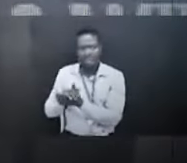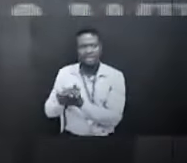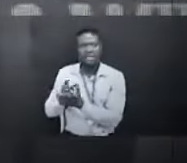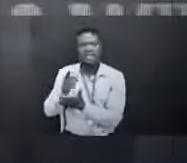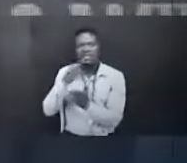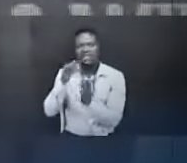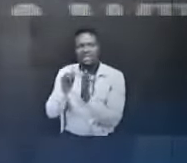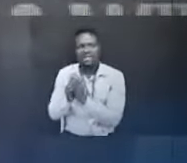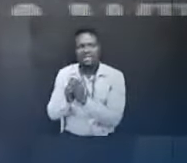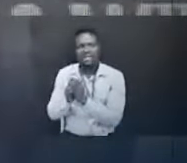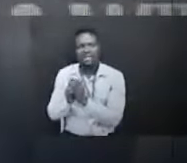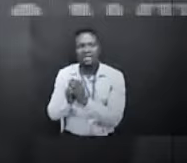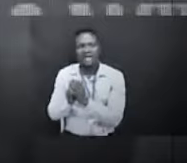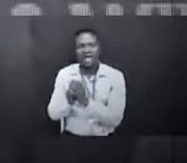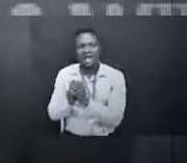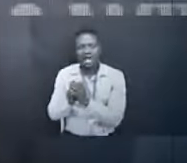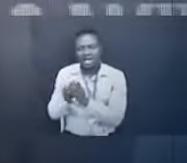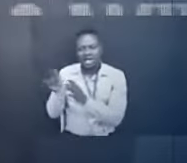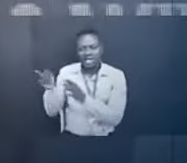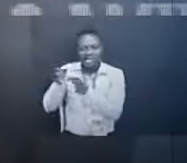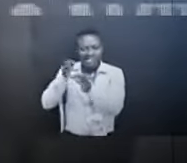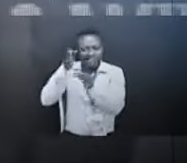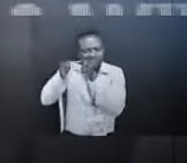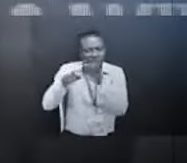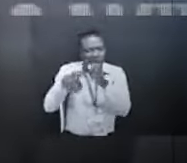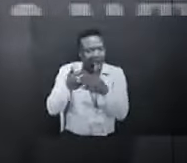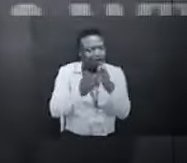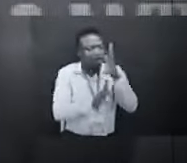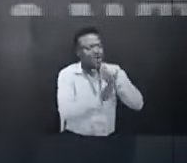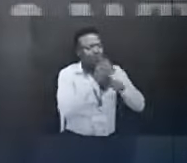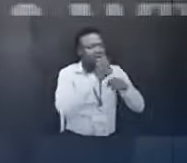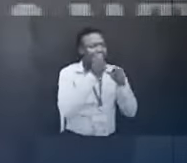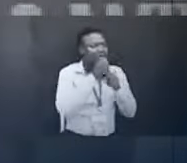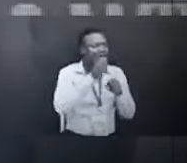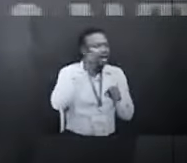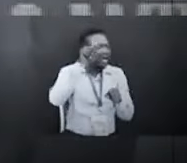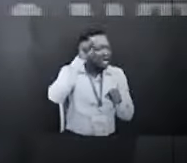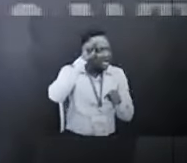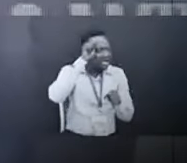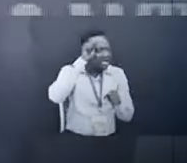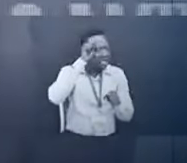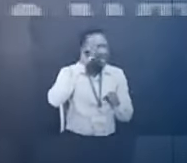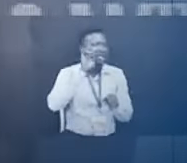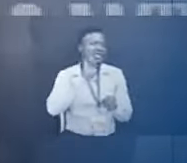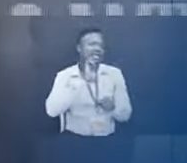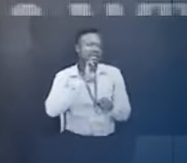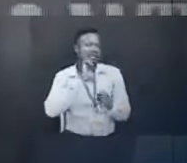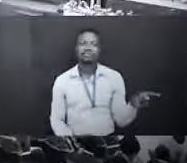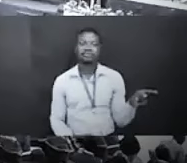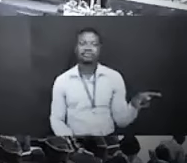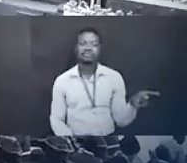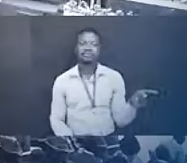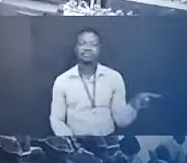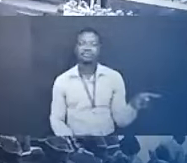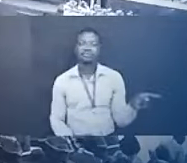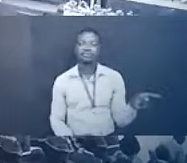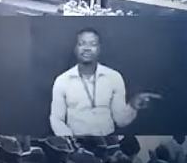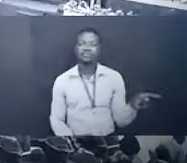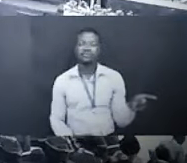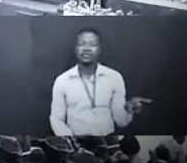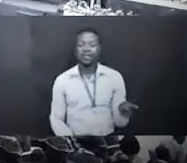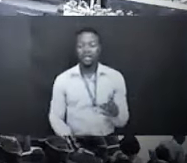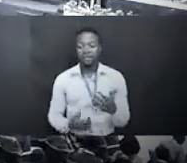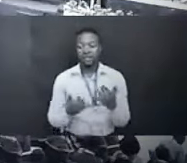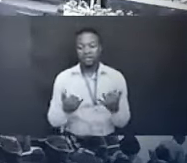he referred to how God made Adam and Eve. That is where this institution of marriage actually started. A person does